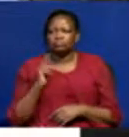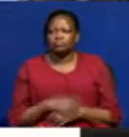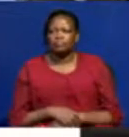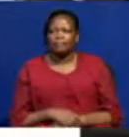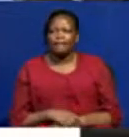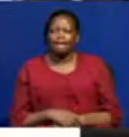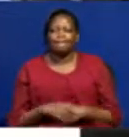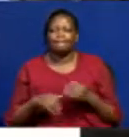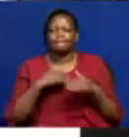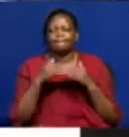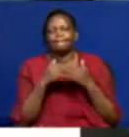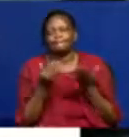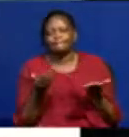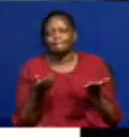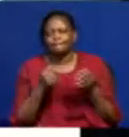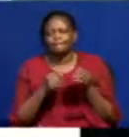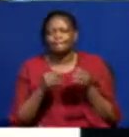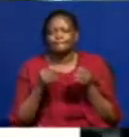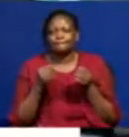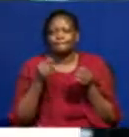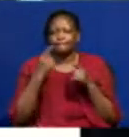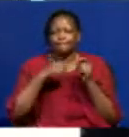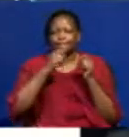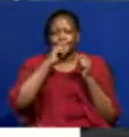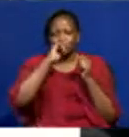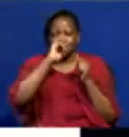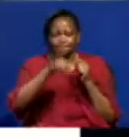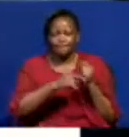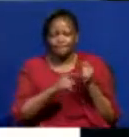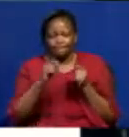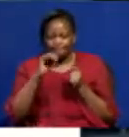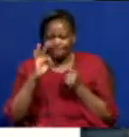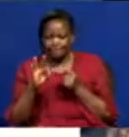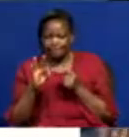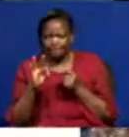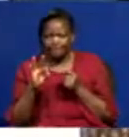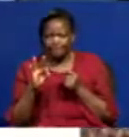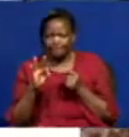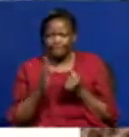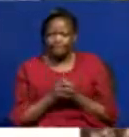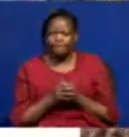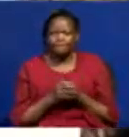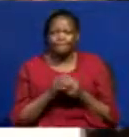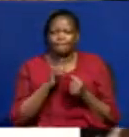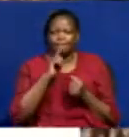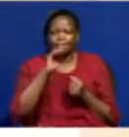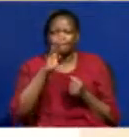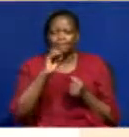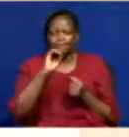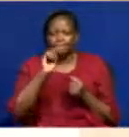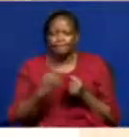The total actionable claims from January to March this year for general liability were